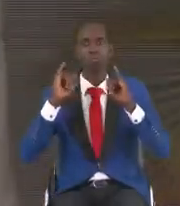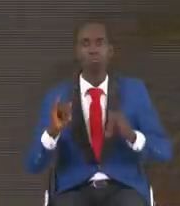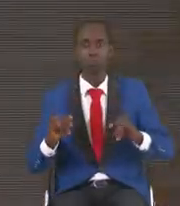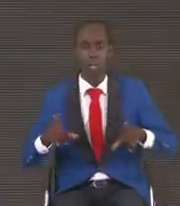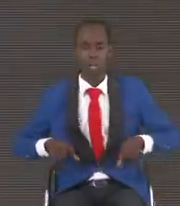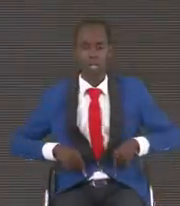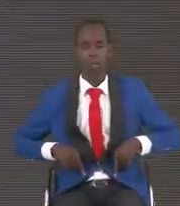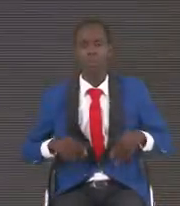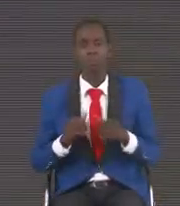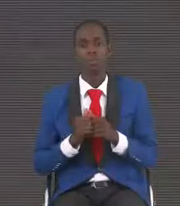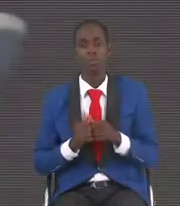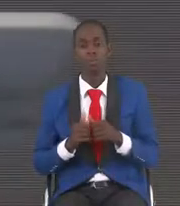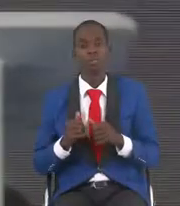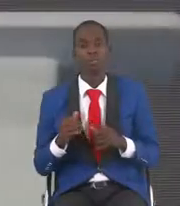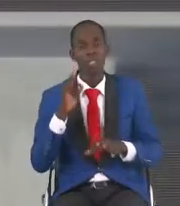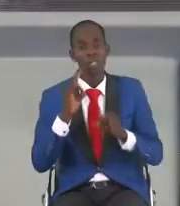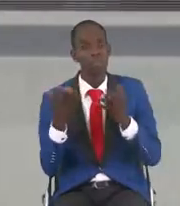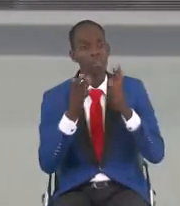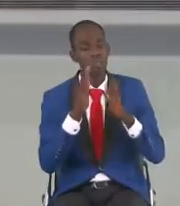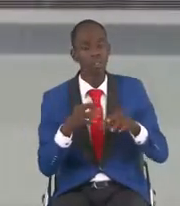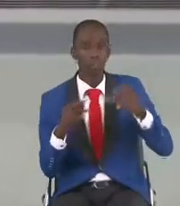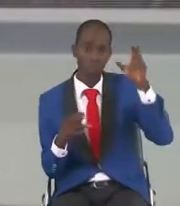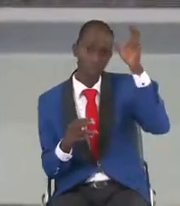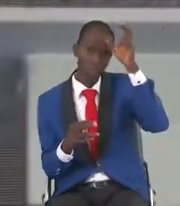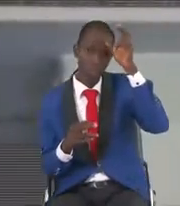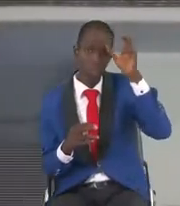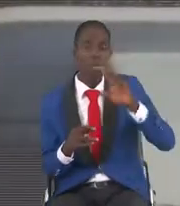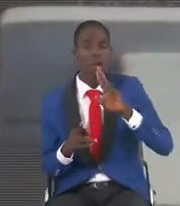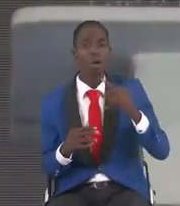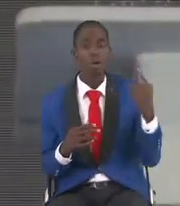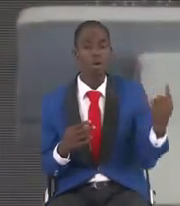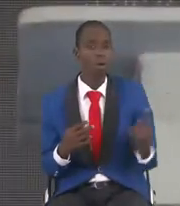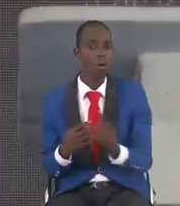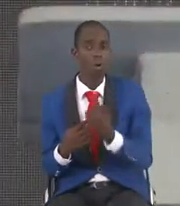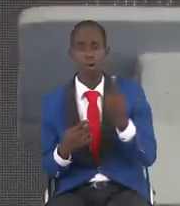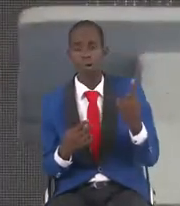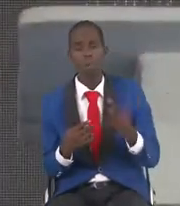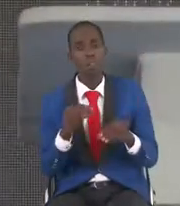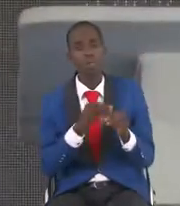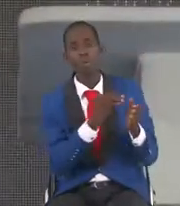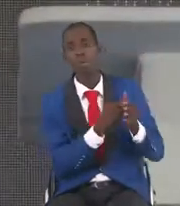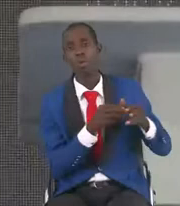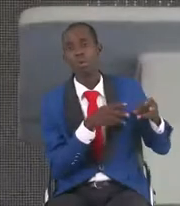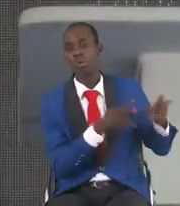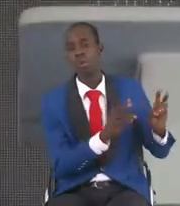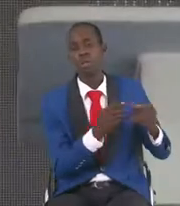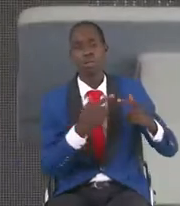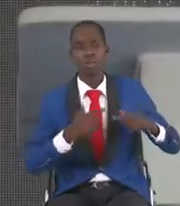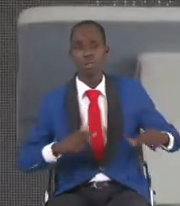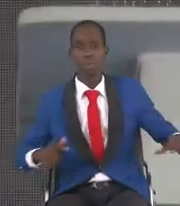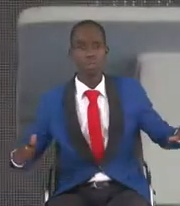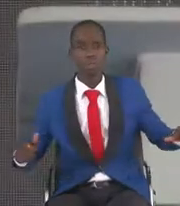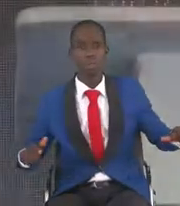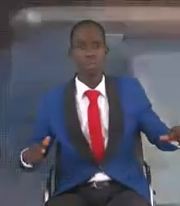the servants of Satan, if they are always, in their own language, improving on